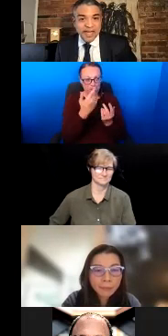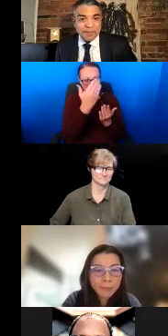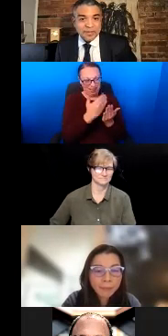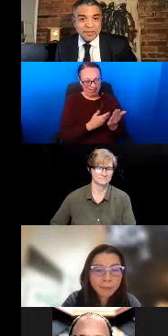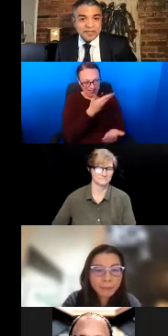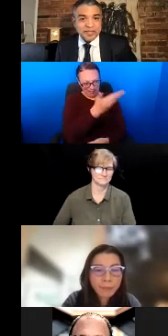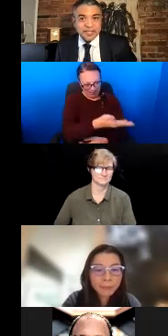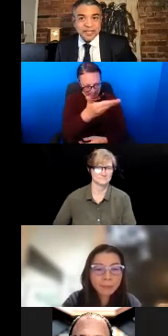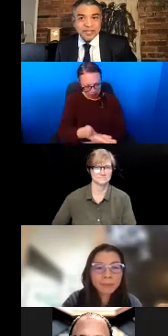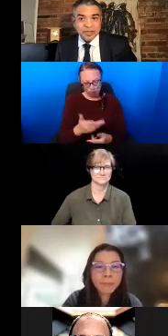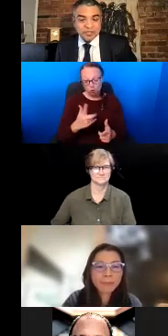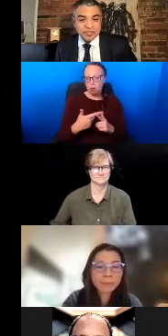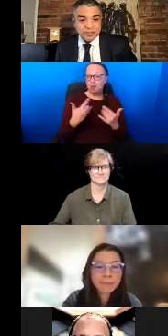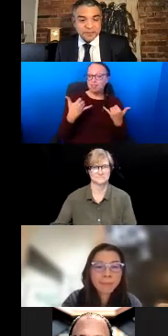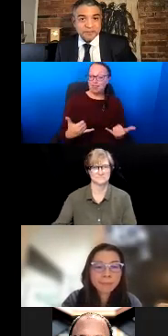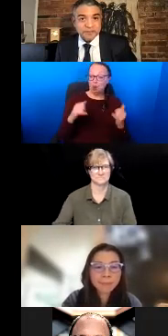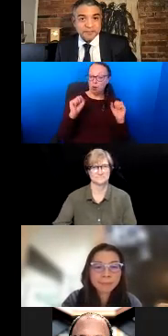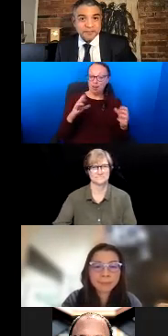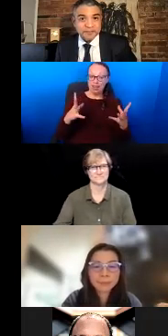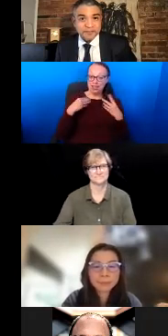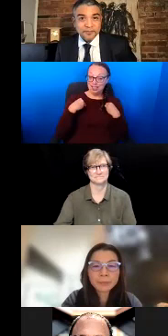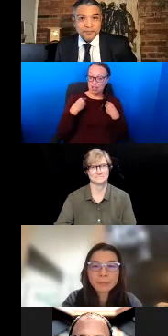I'm happy to take any questions.